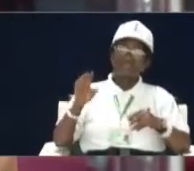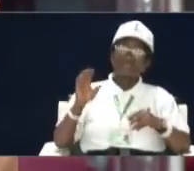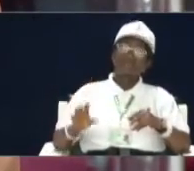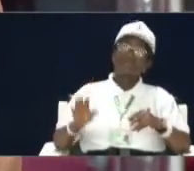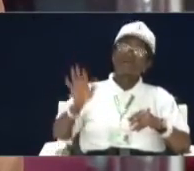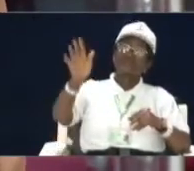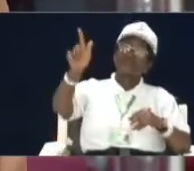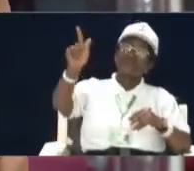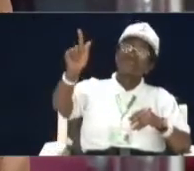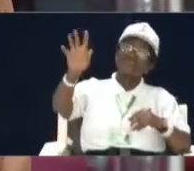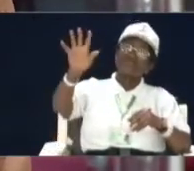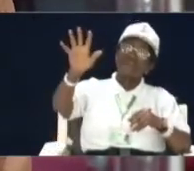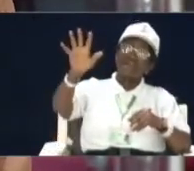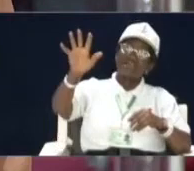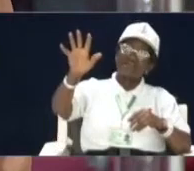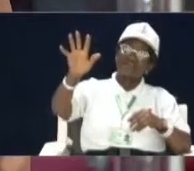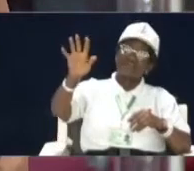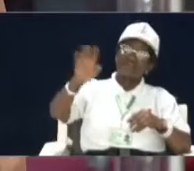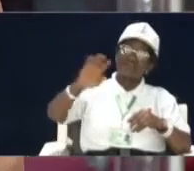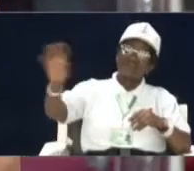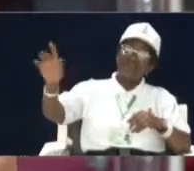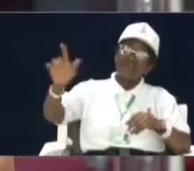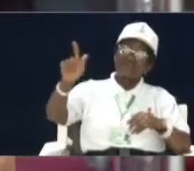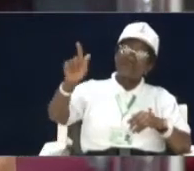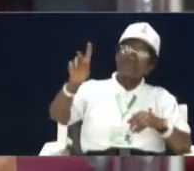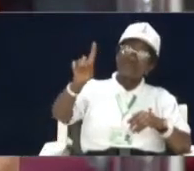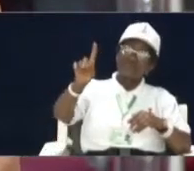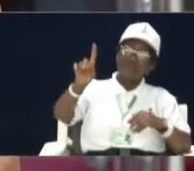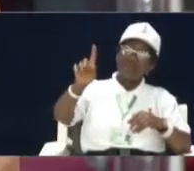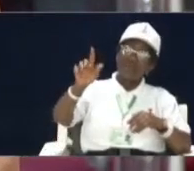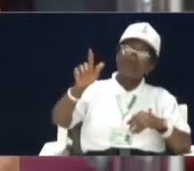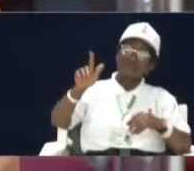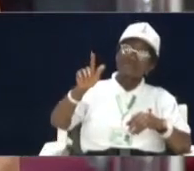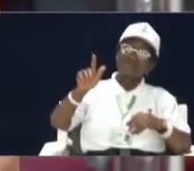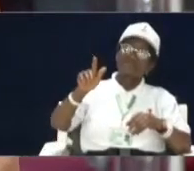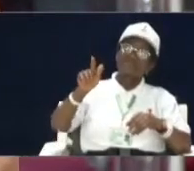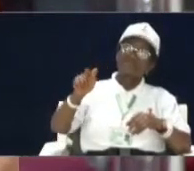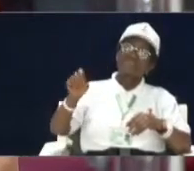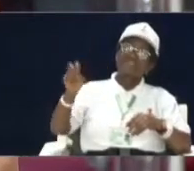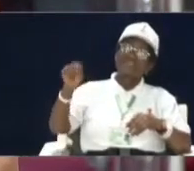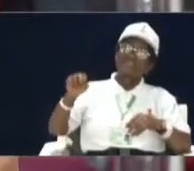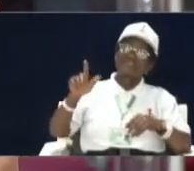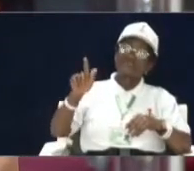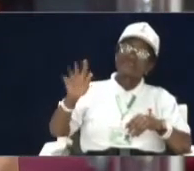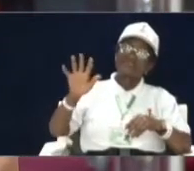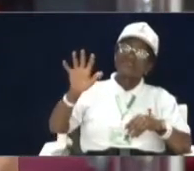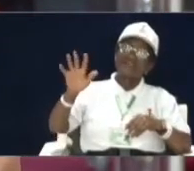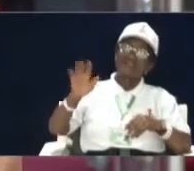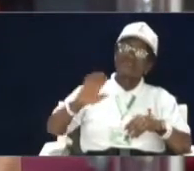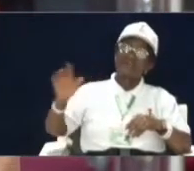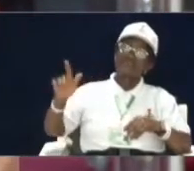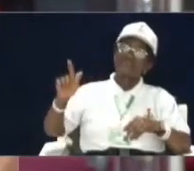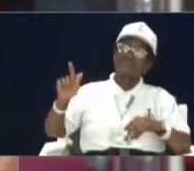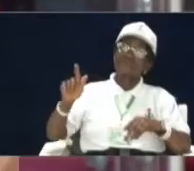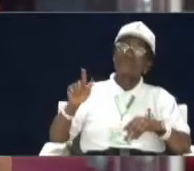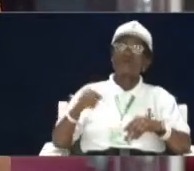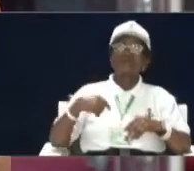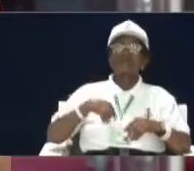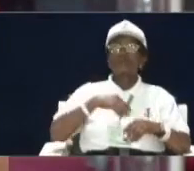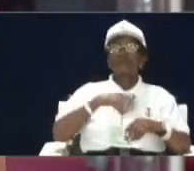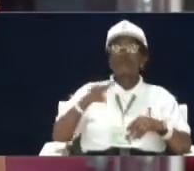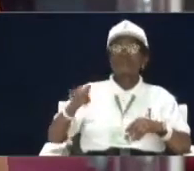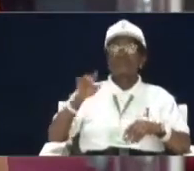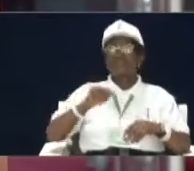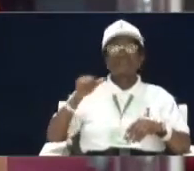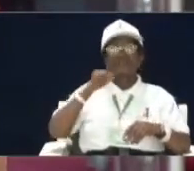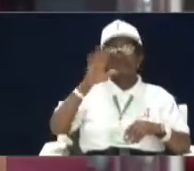25, verse 21. Genesis 25 verse 21, we find a woman who